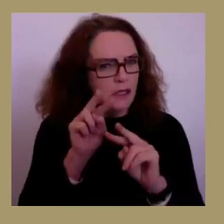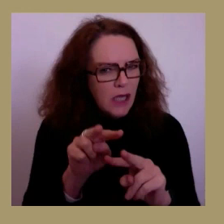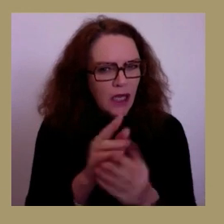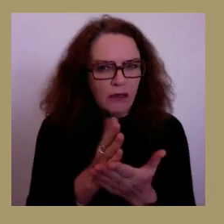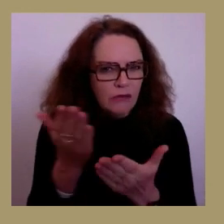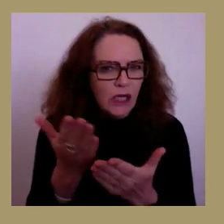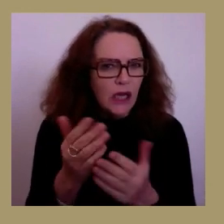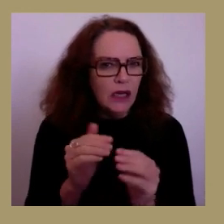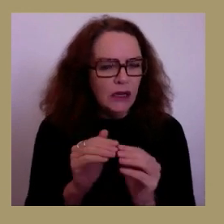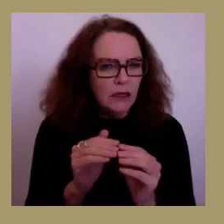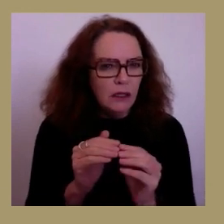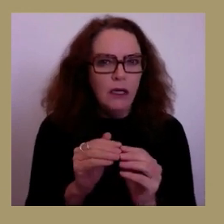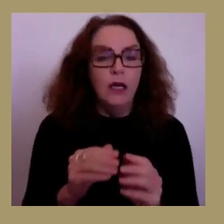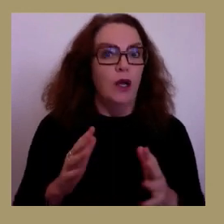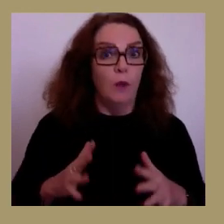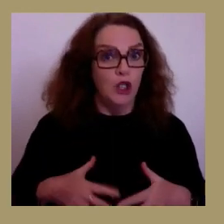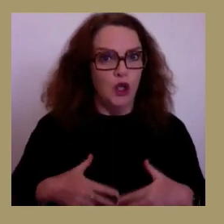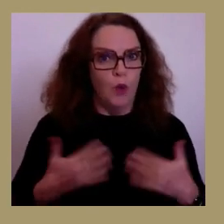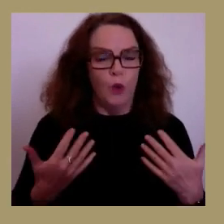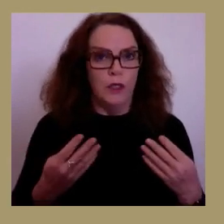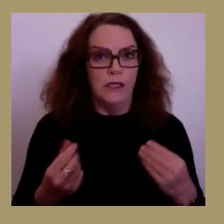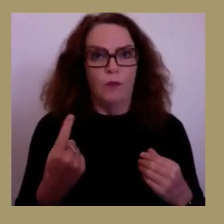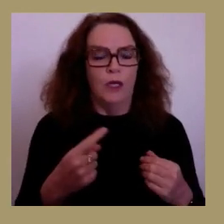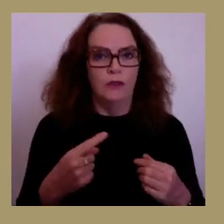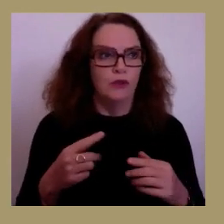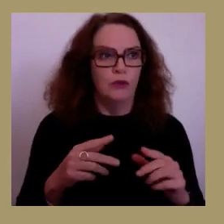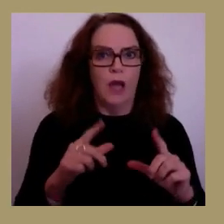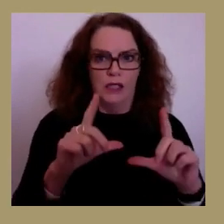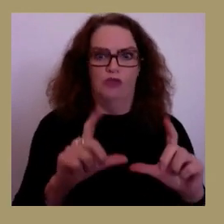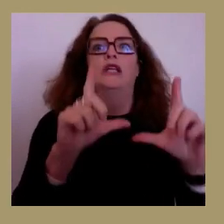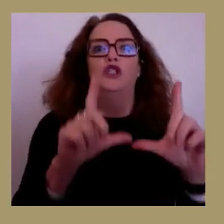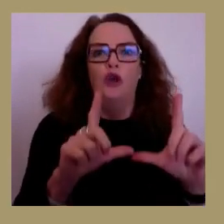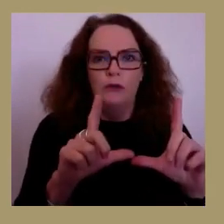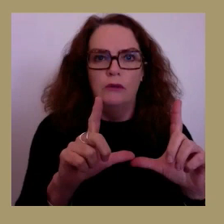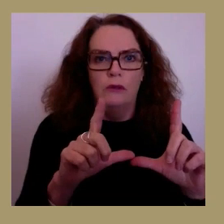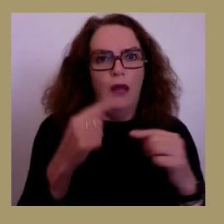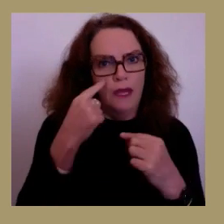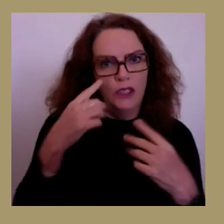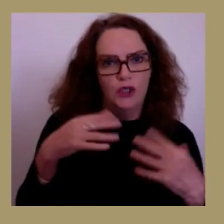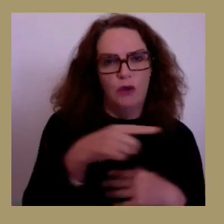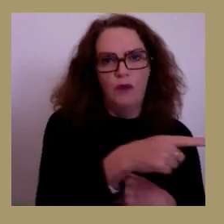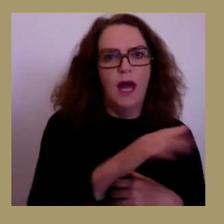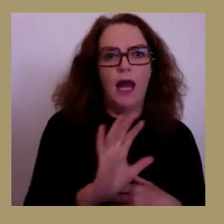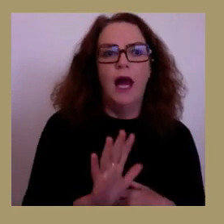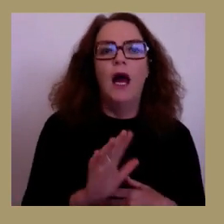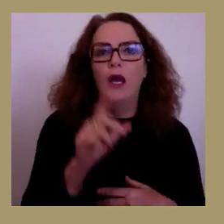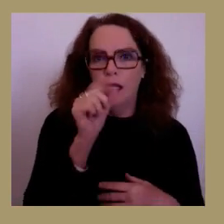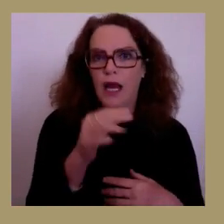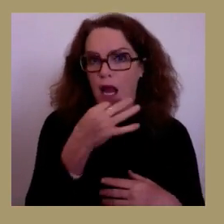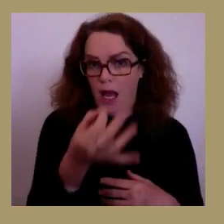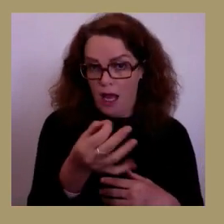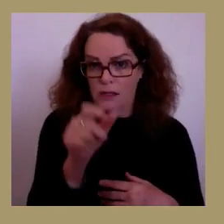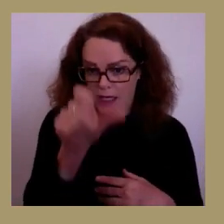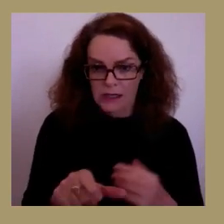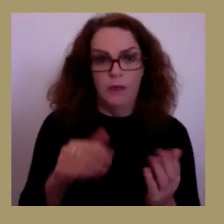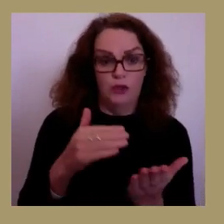screenshot, which is being fabricated, is you can actually ask customers to swipe down on the screen and it will actually show the